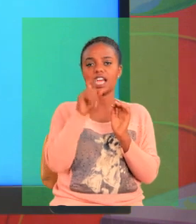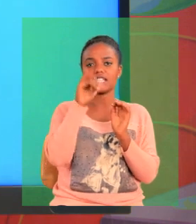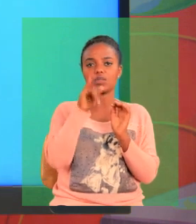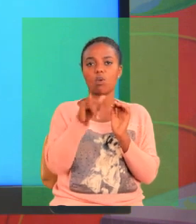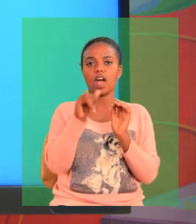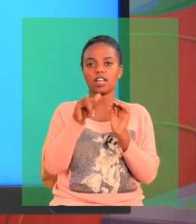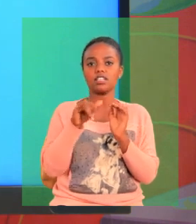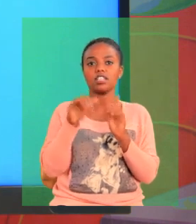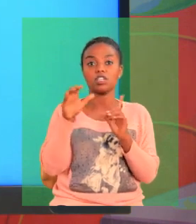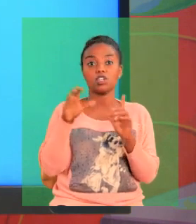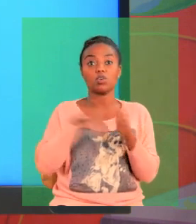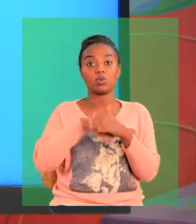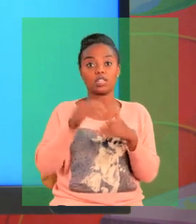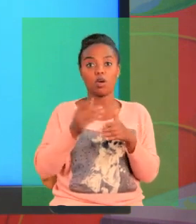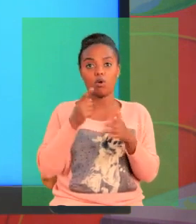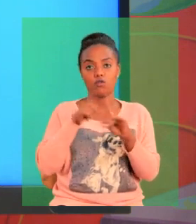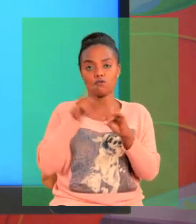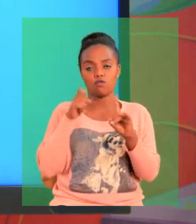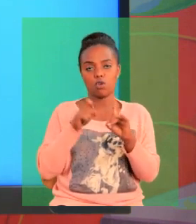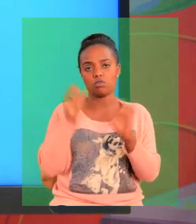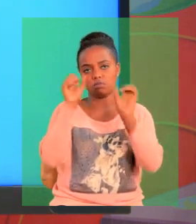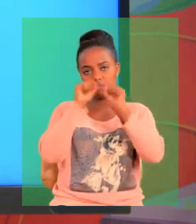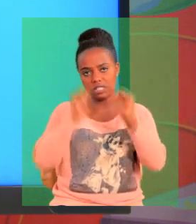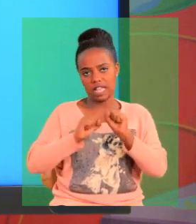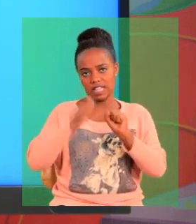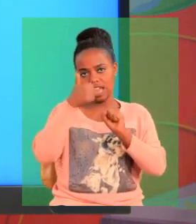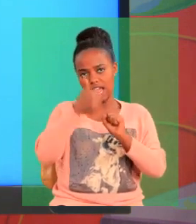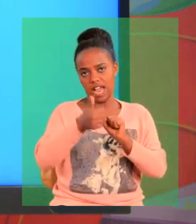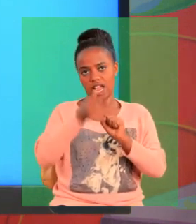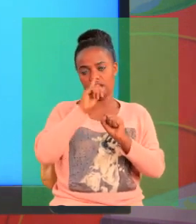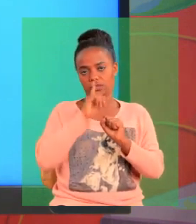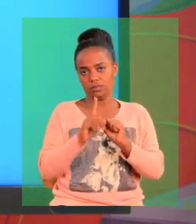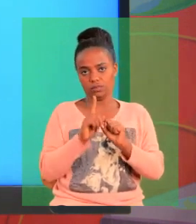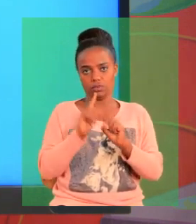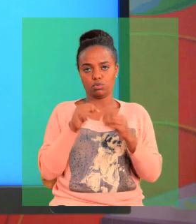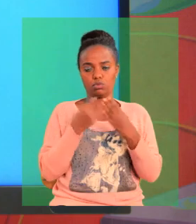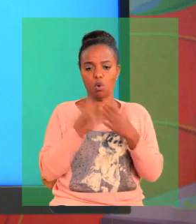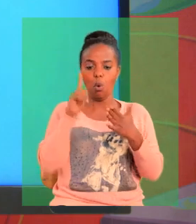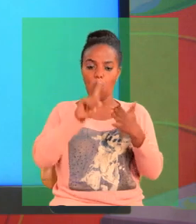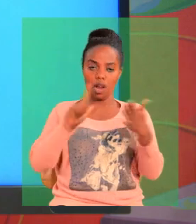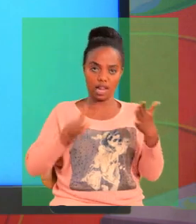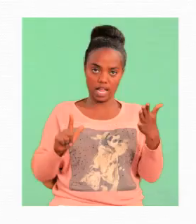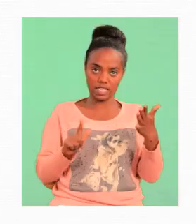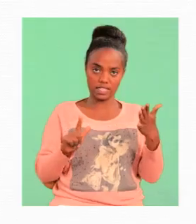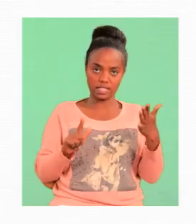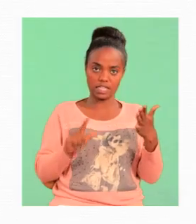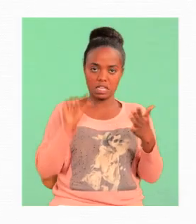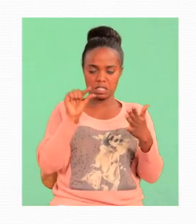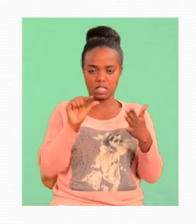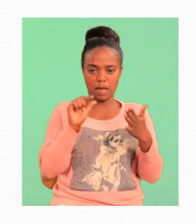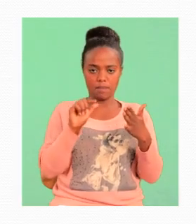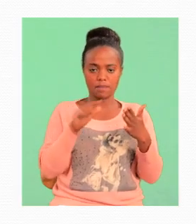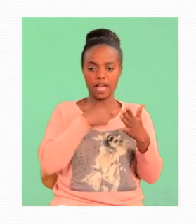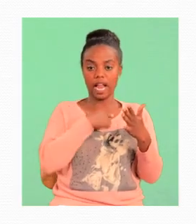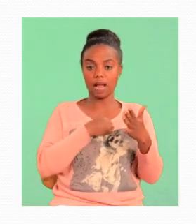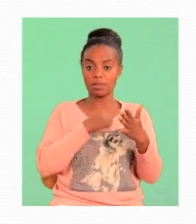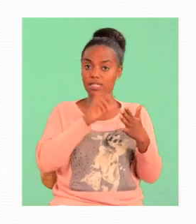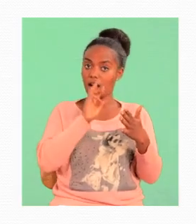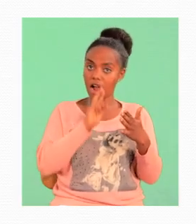must be taken from this one from the set A. So to list some of the elements of